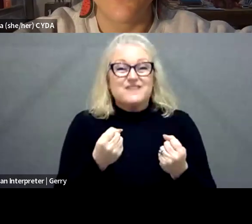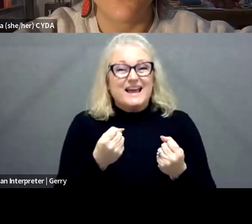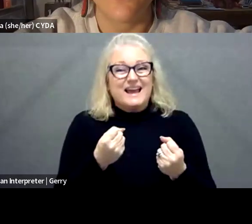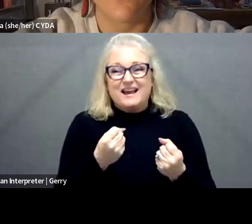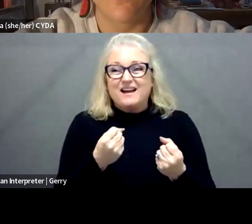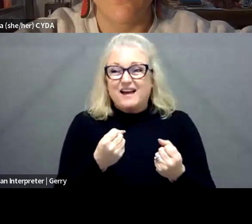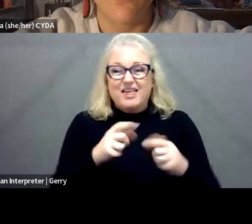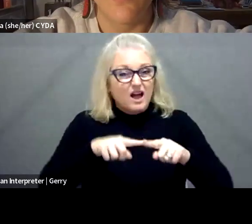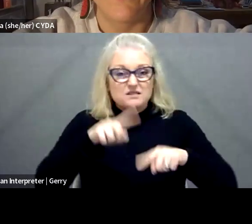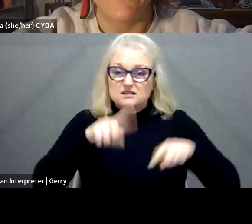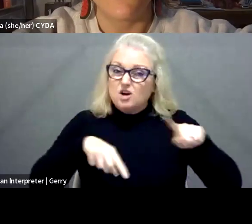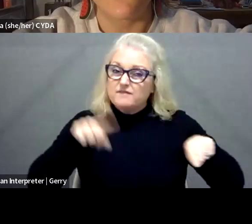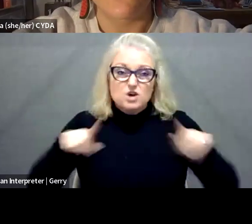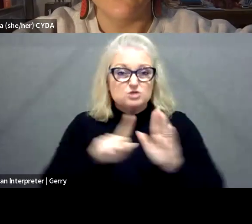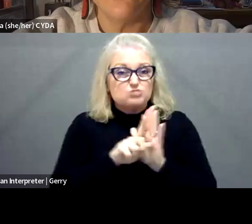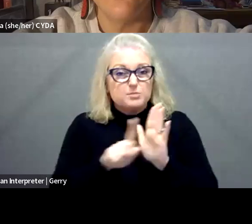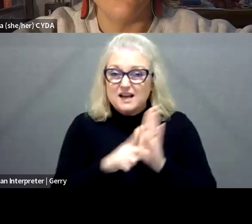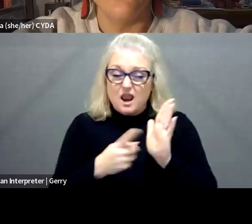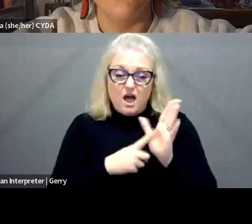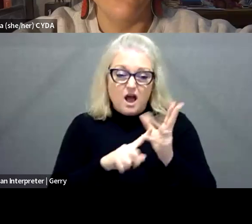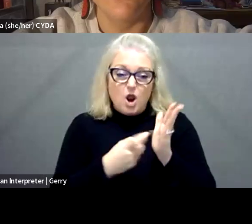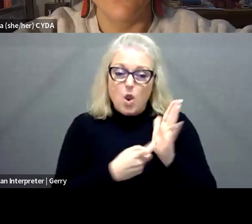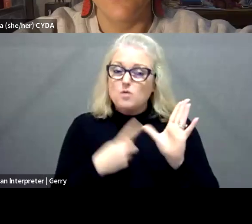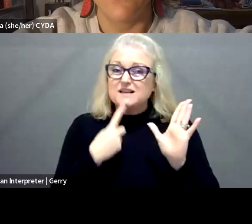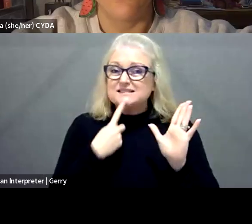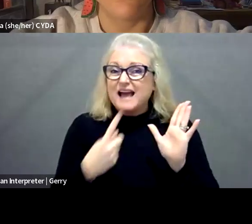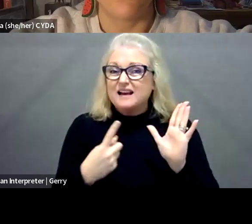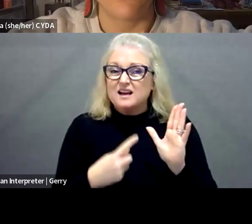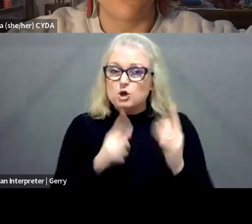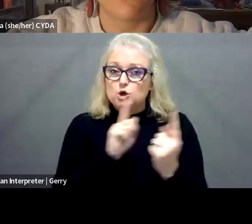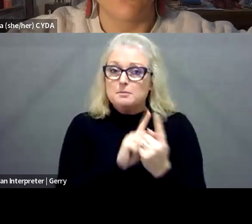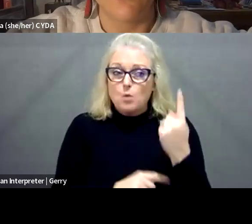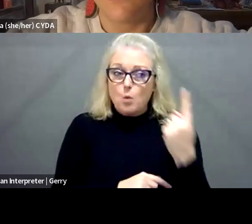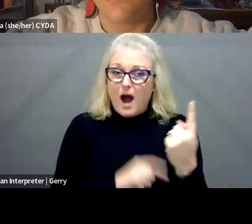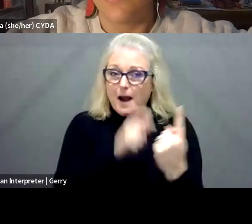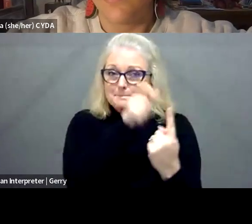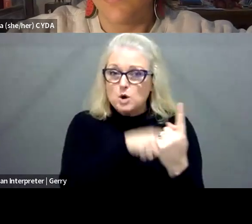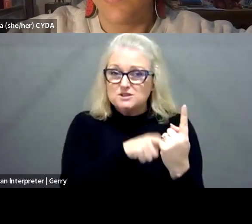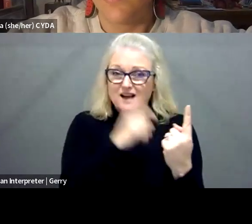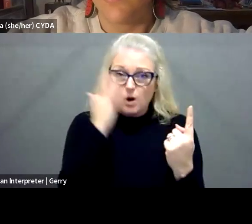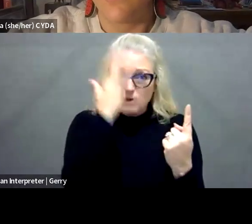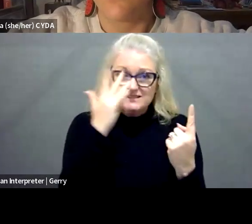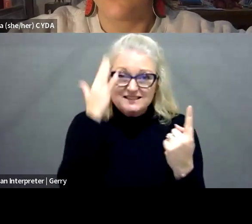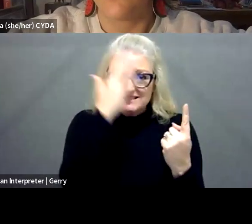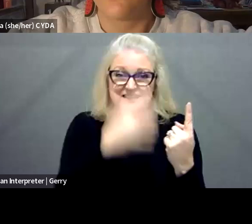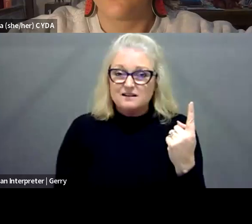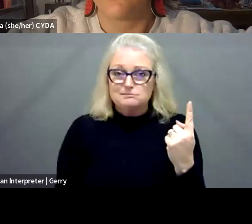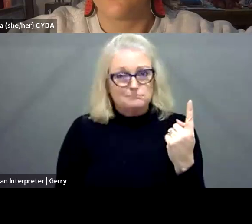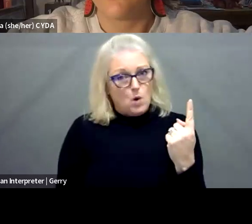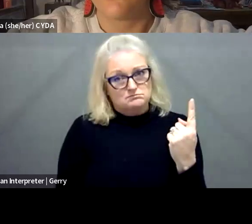we've all talked about. As Laura said, if you've met one disabled person, you've met one disabled person. If you've met one autistic person, you've met one autistic